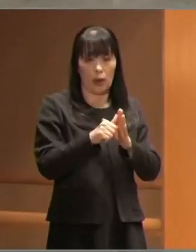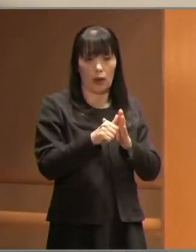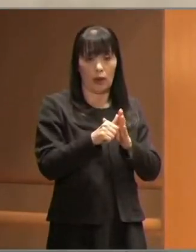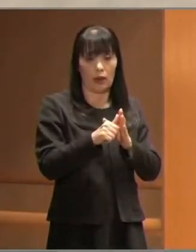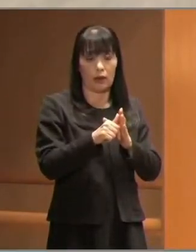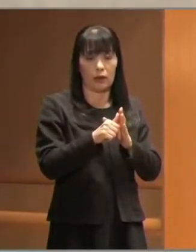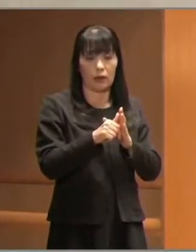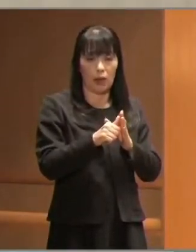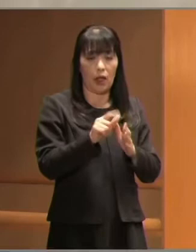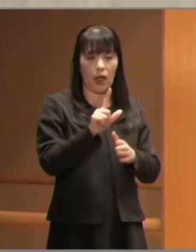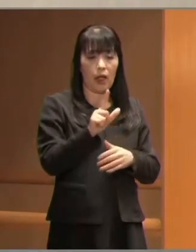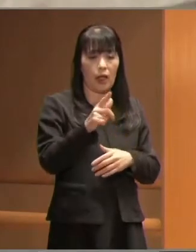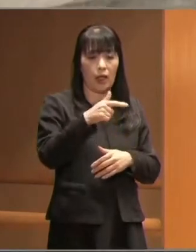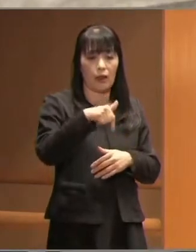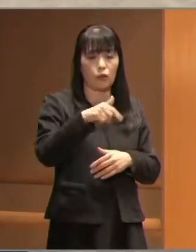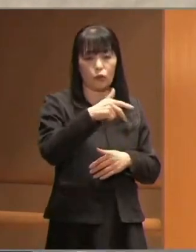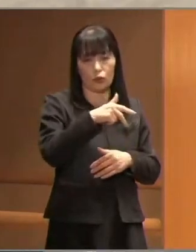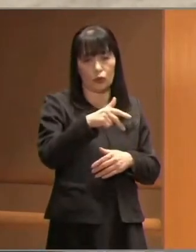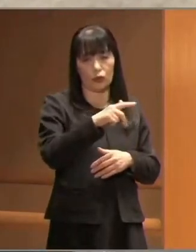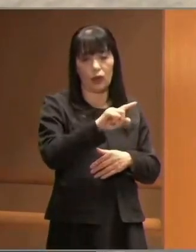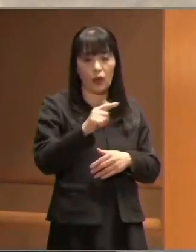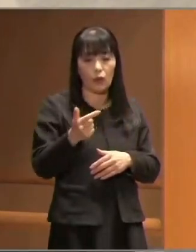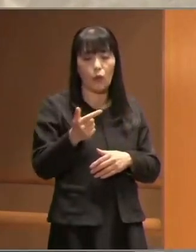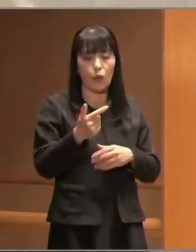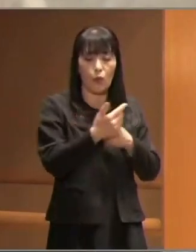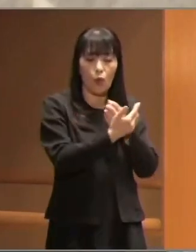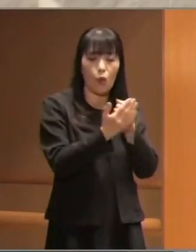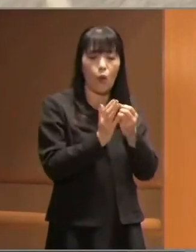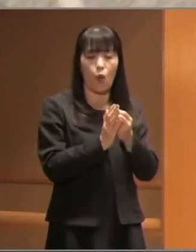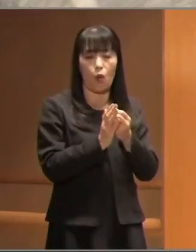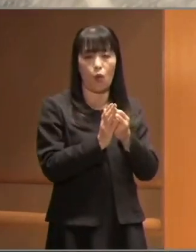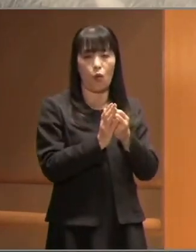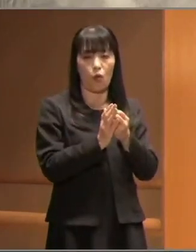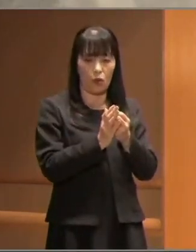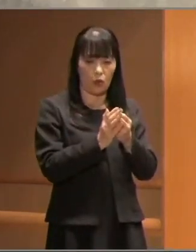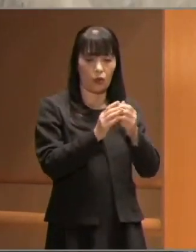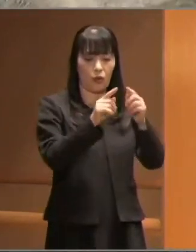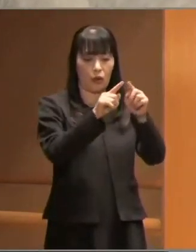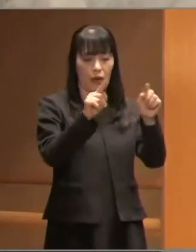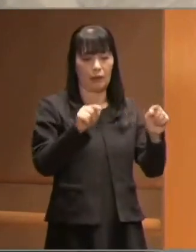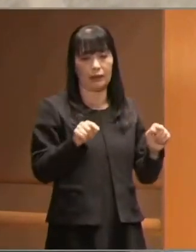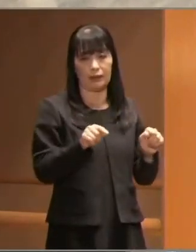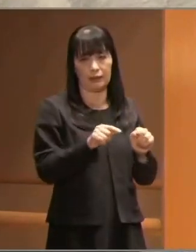Tengu Joshi was a good export in the past.